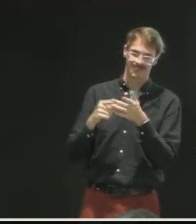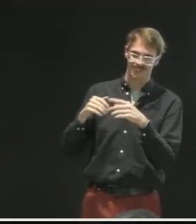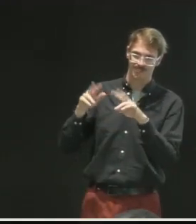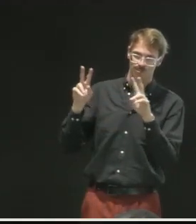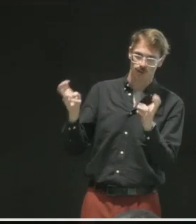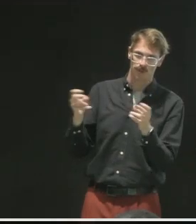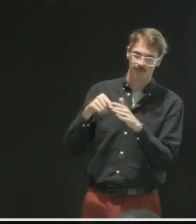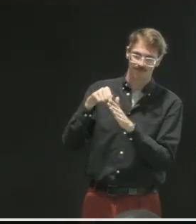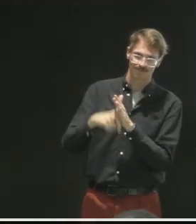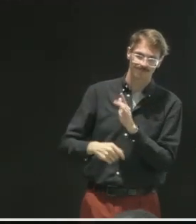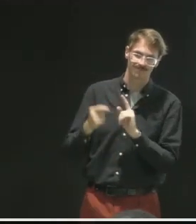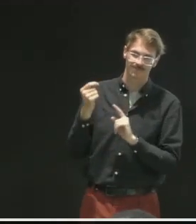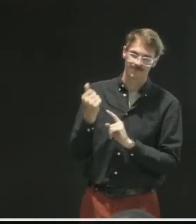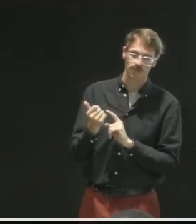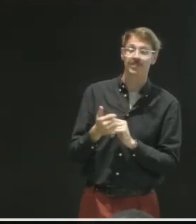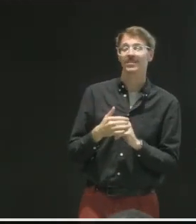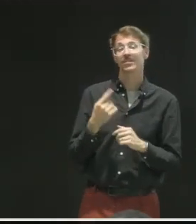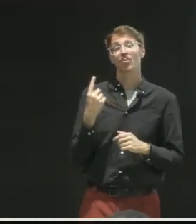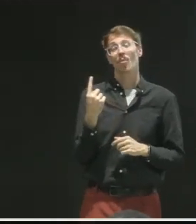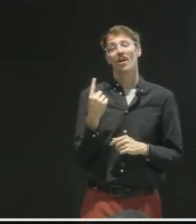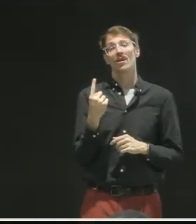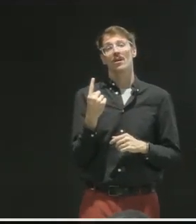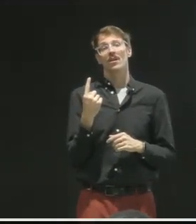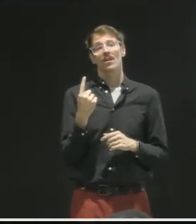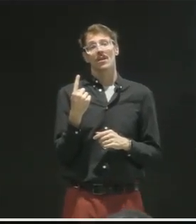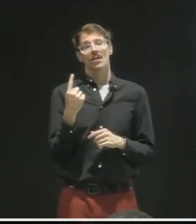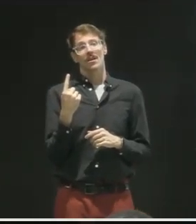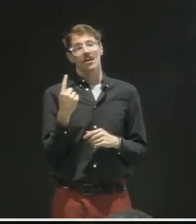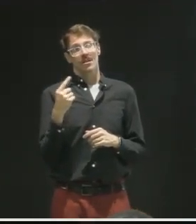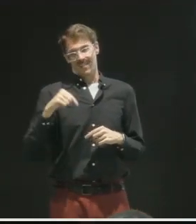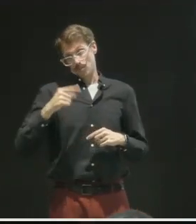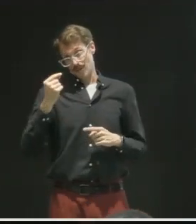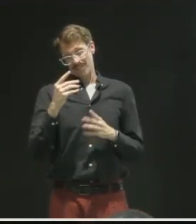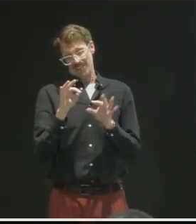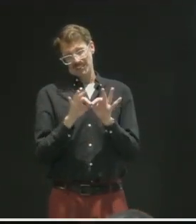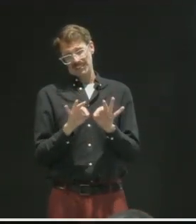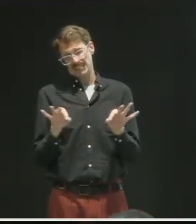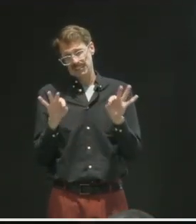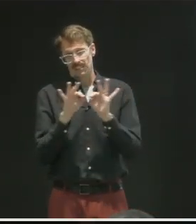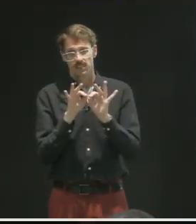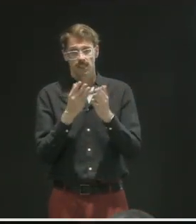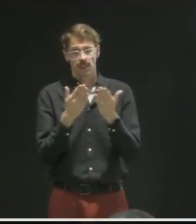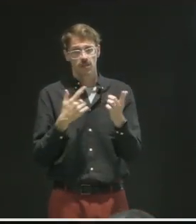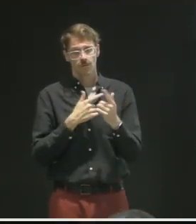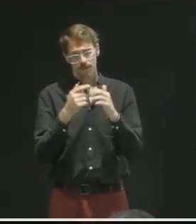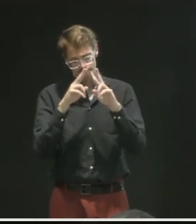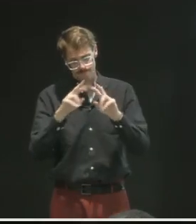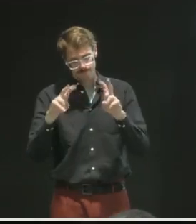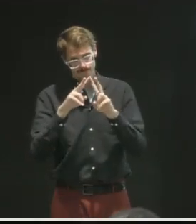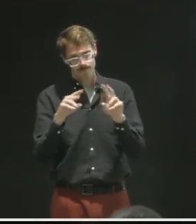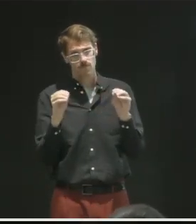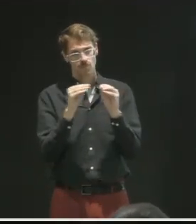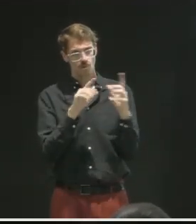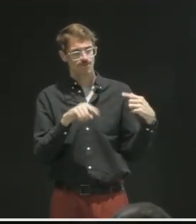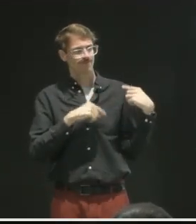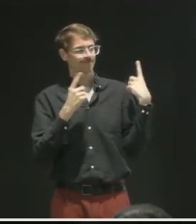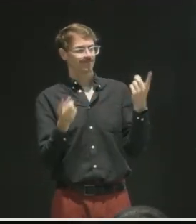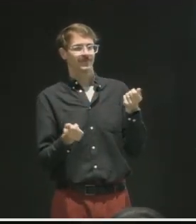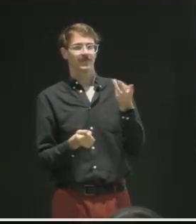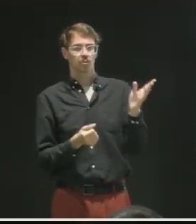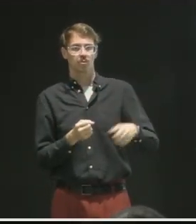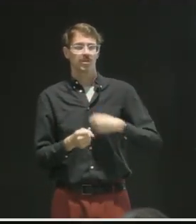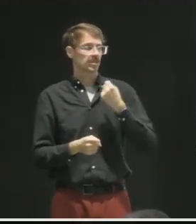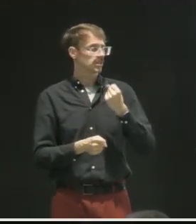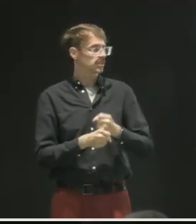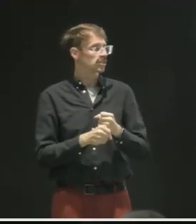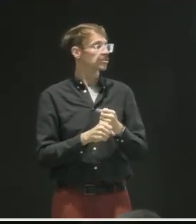a little bit. It's one of the critical issues I think we've been looking at a lot more over the last few years, simply